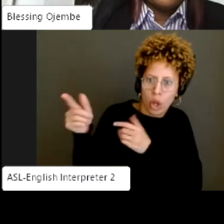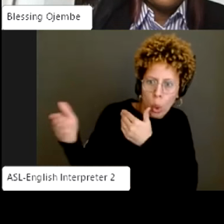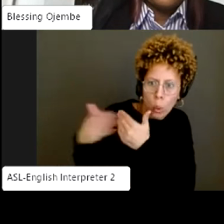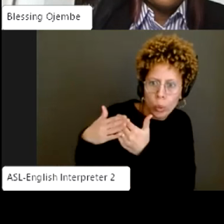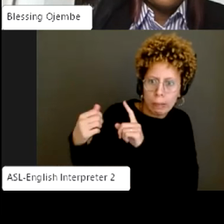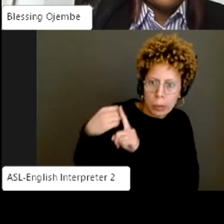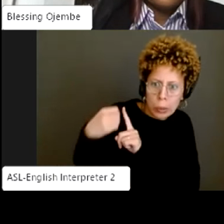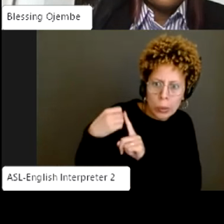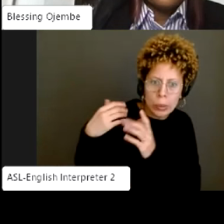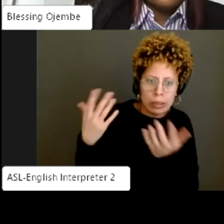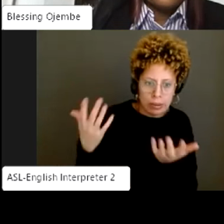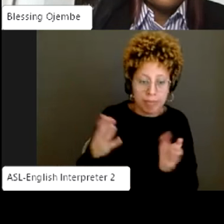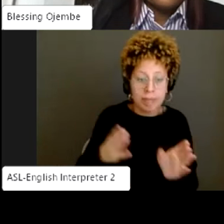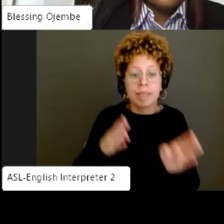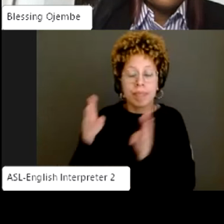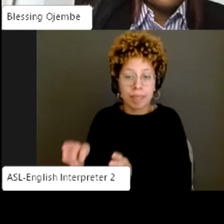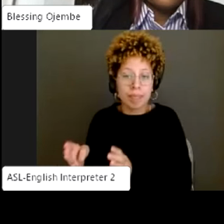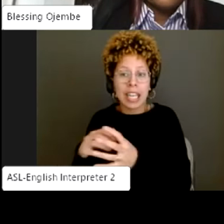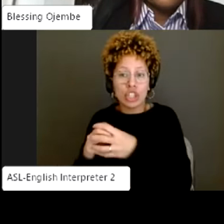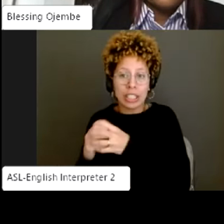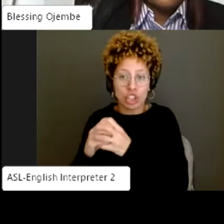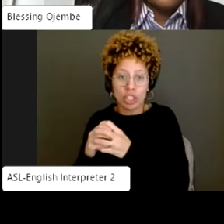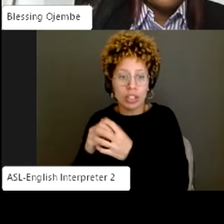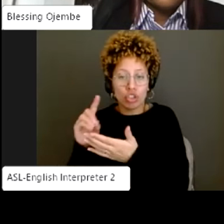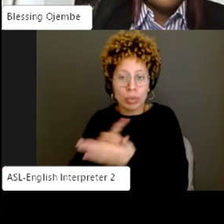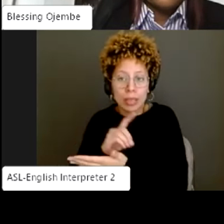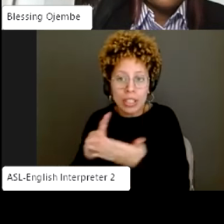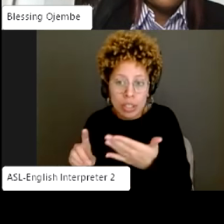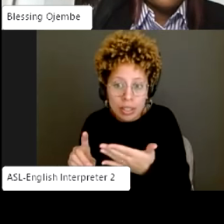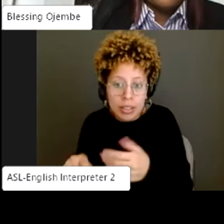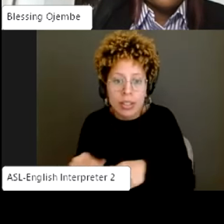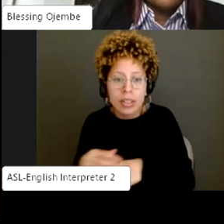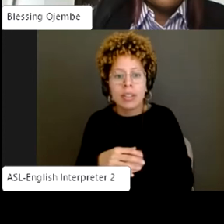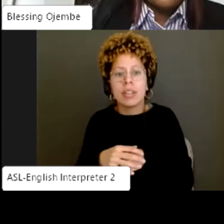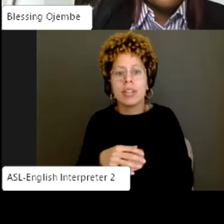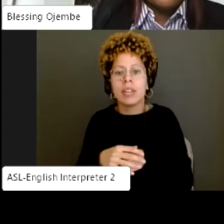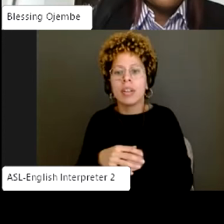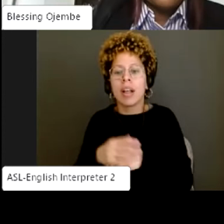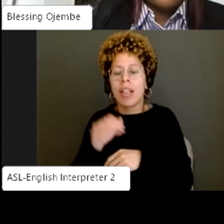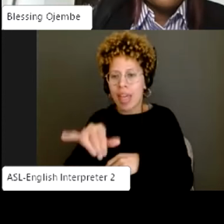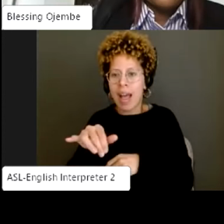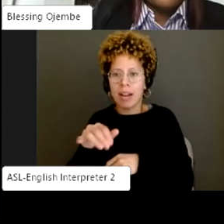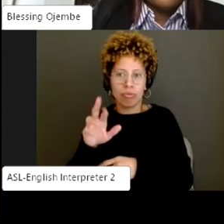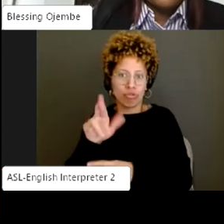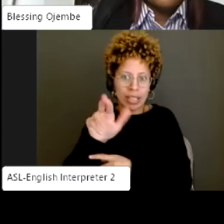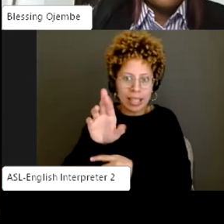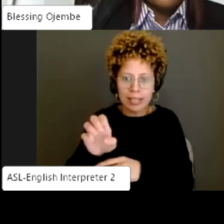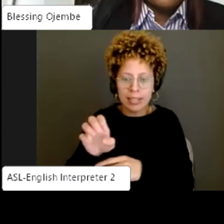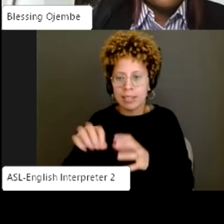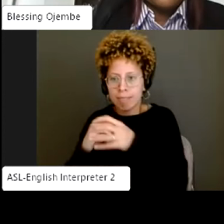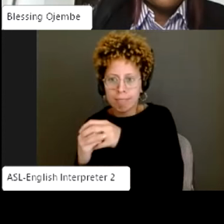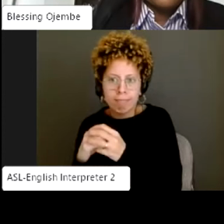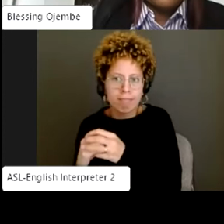intersectional discrimination, which focuses more looking at the intersectional issue based on their race and as well